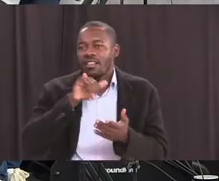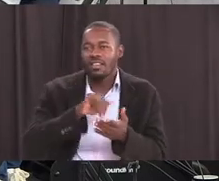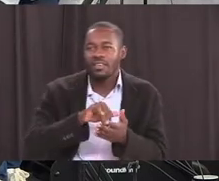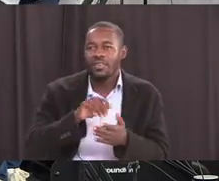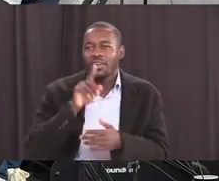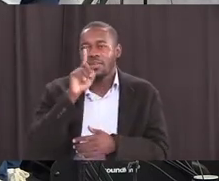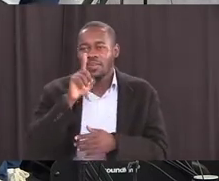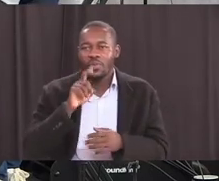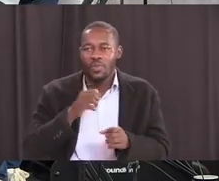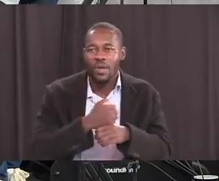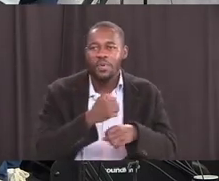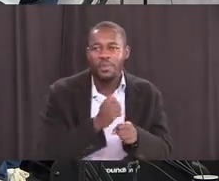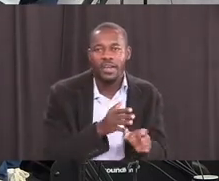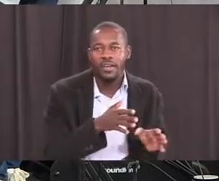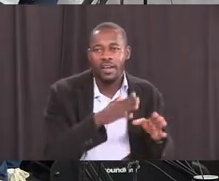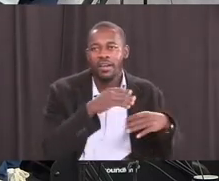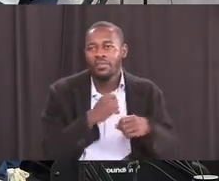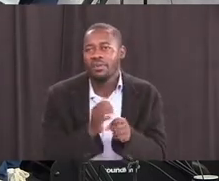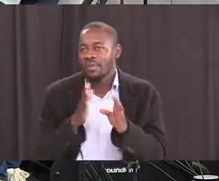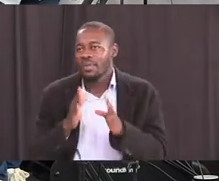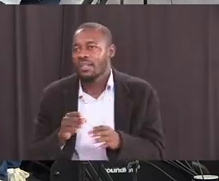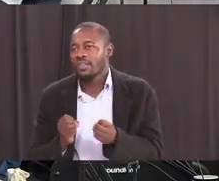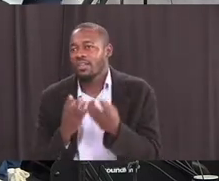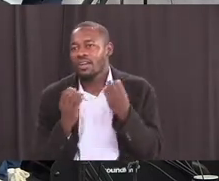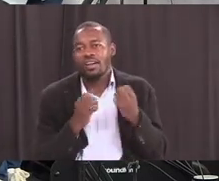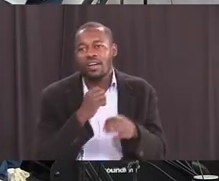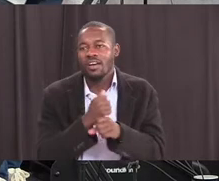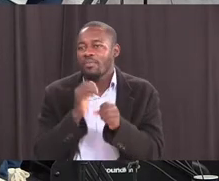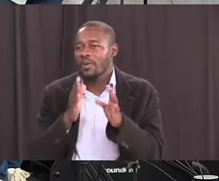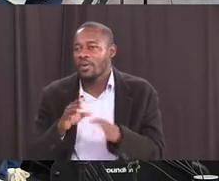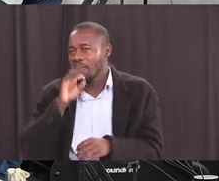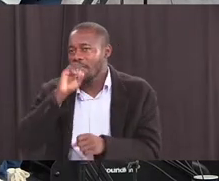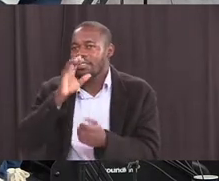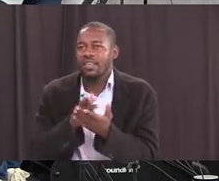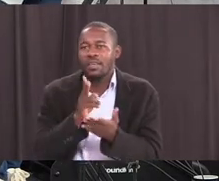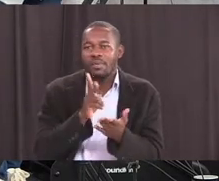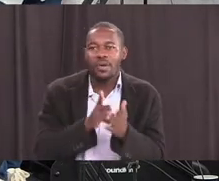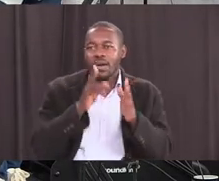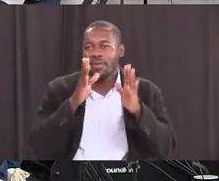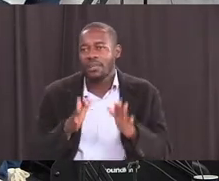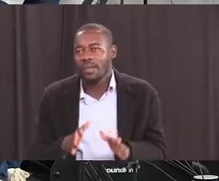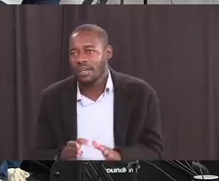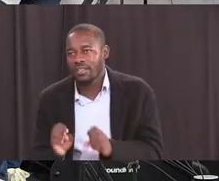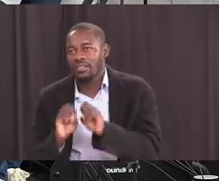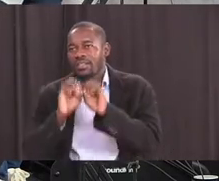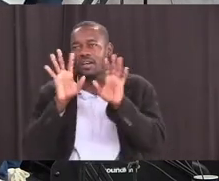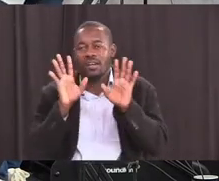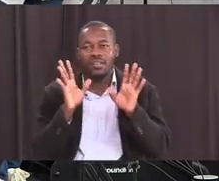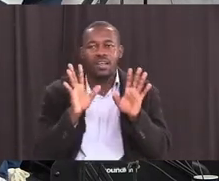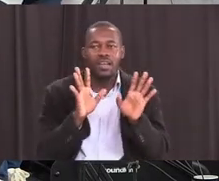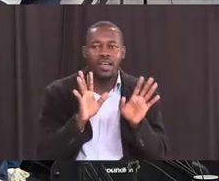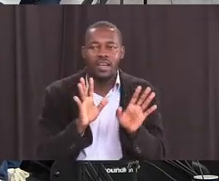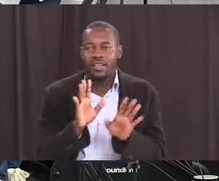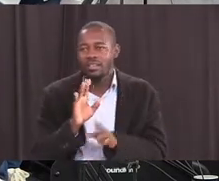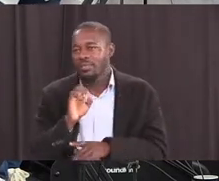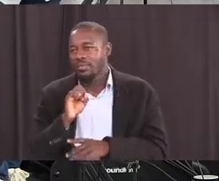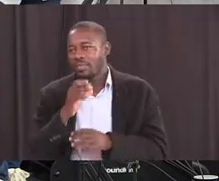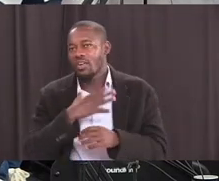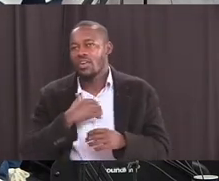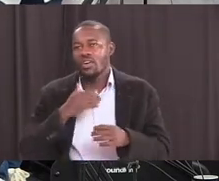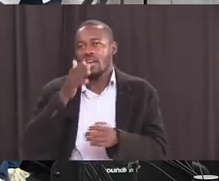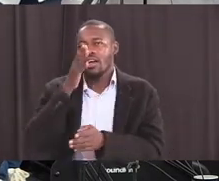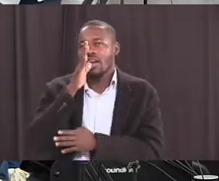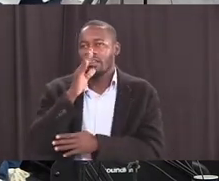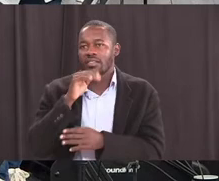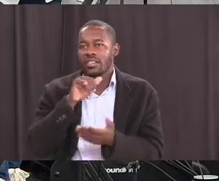are. You are waymaker, miracle worker, promise keeper, light in the darkness, my